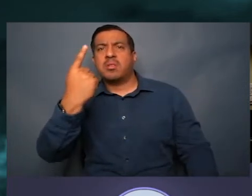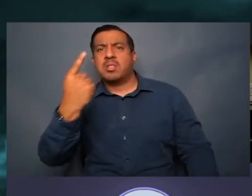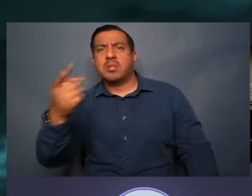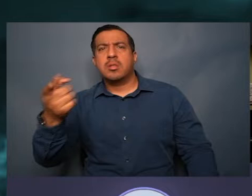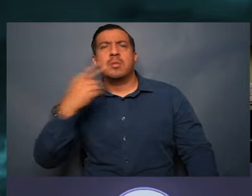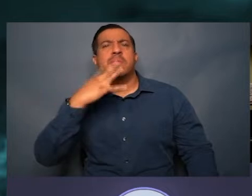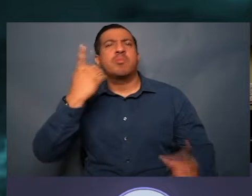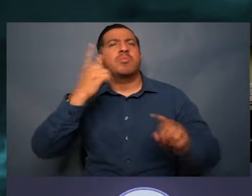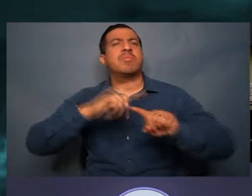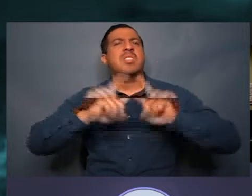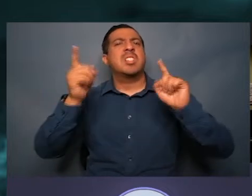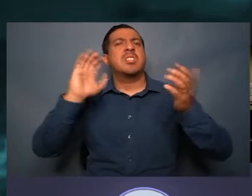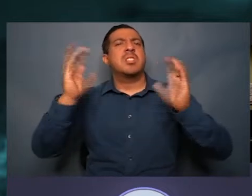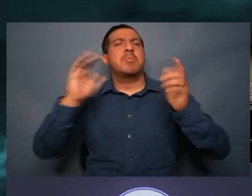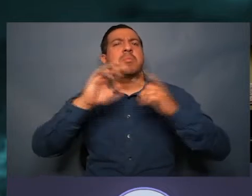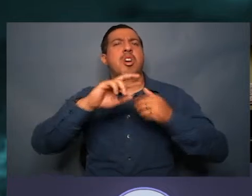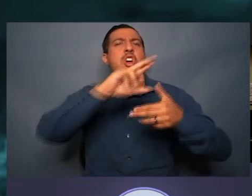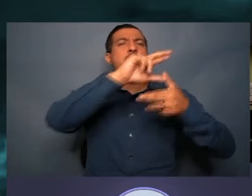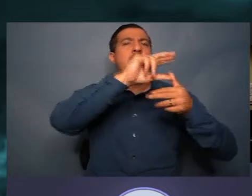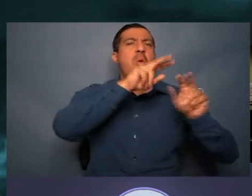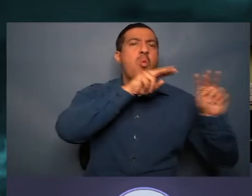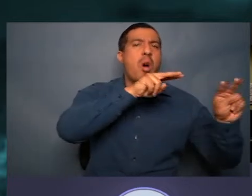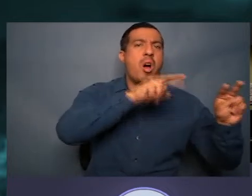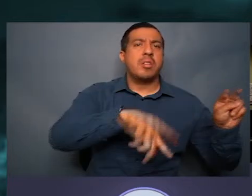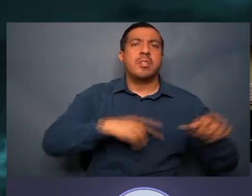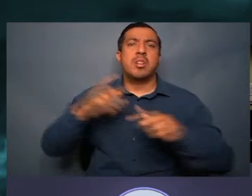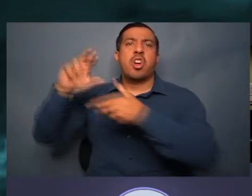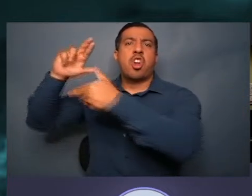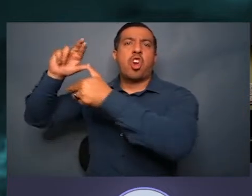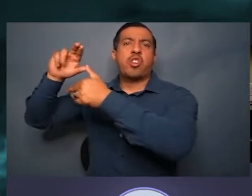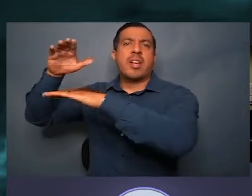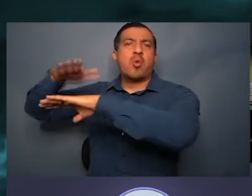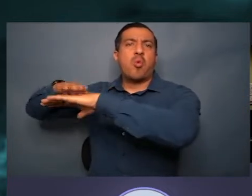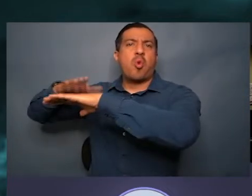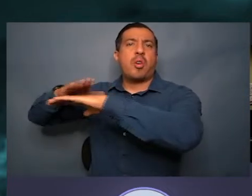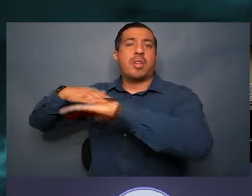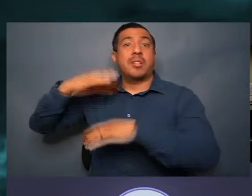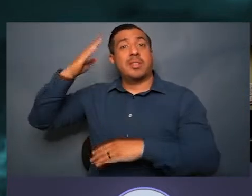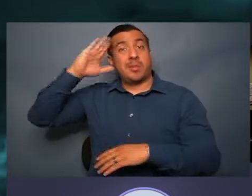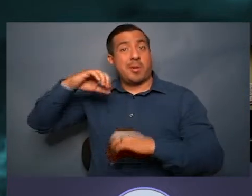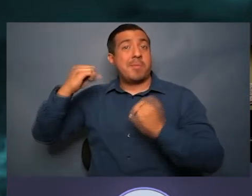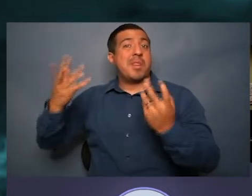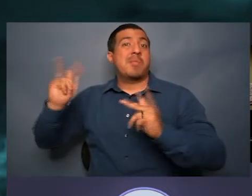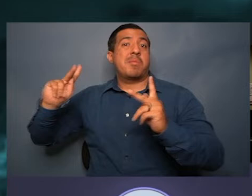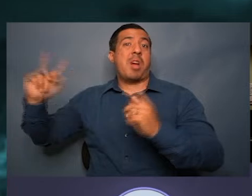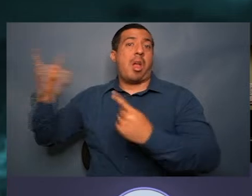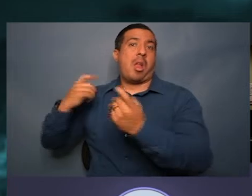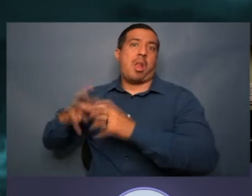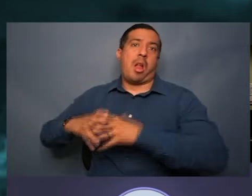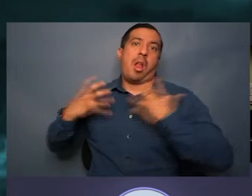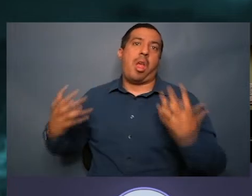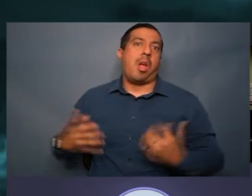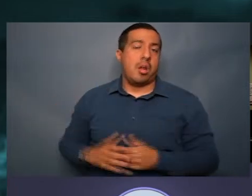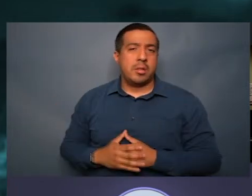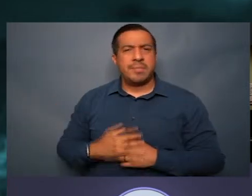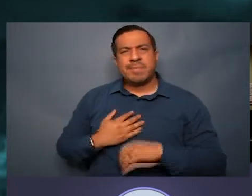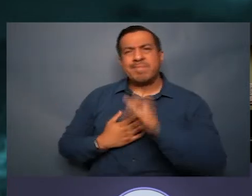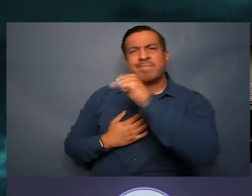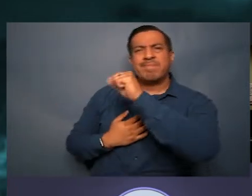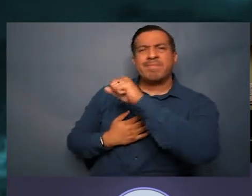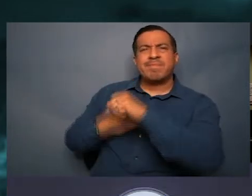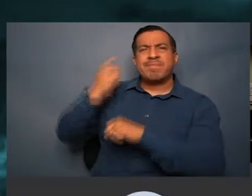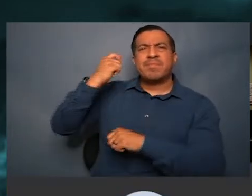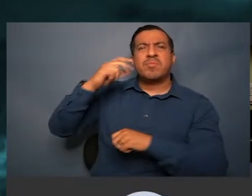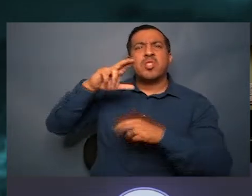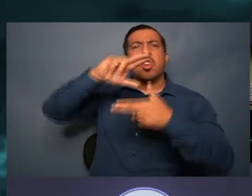What is the difference between a hurricane watch and a hurricane warning? I know I get asked that a lot at the start of every season. Yeah, the